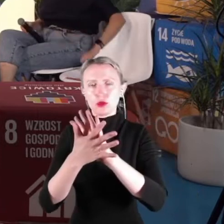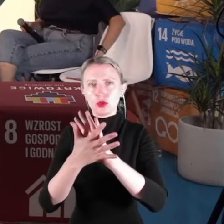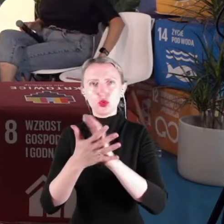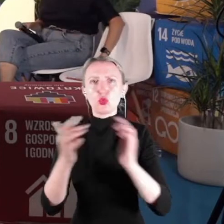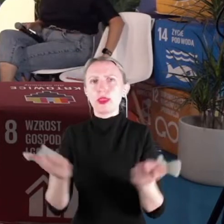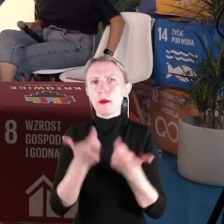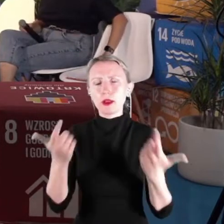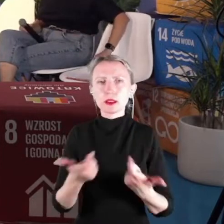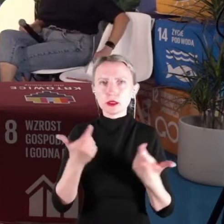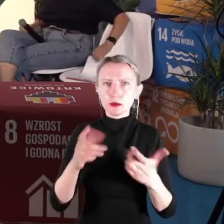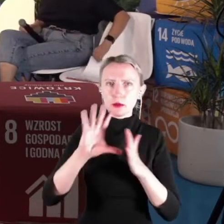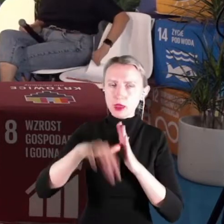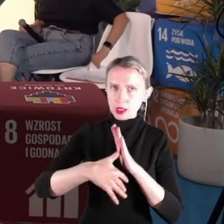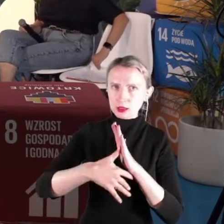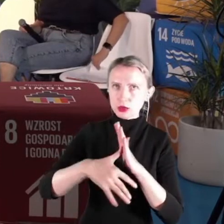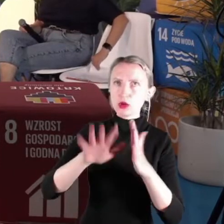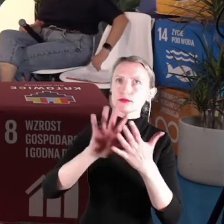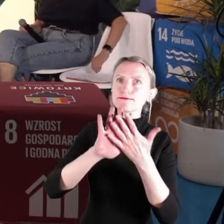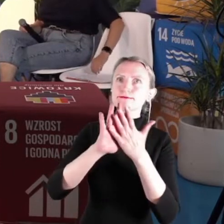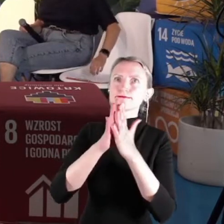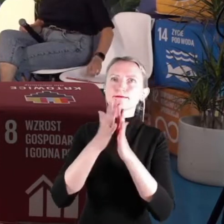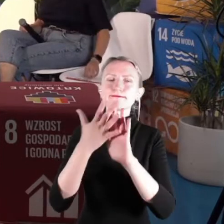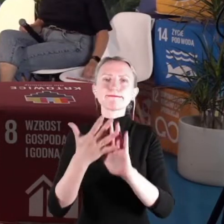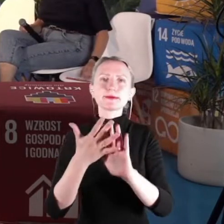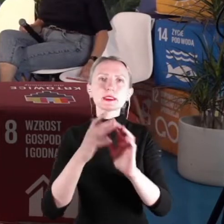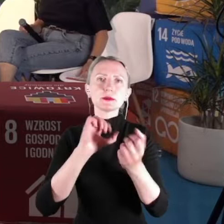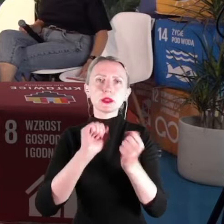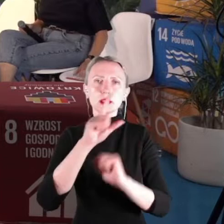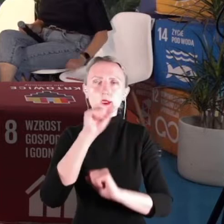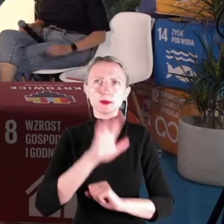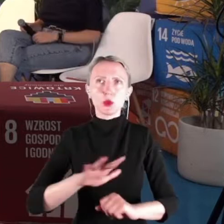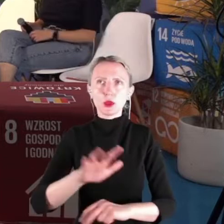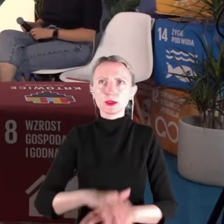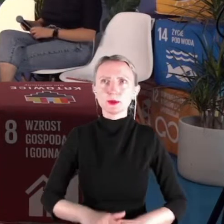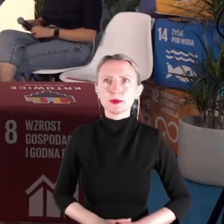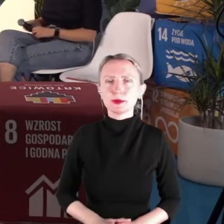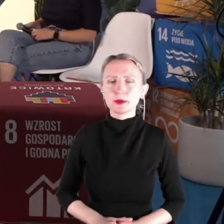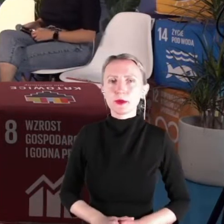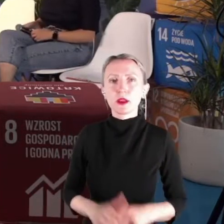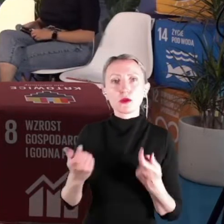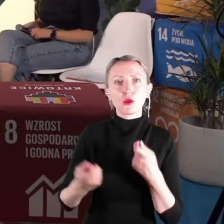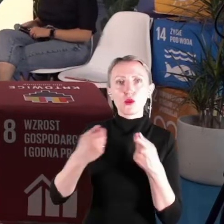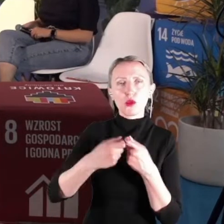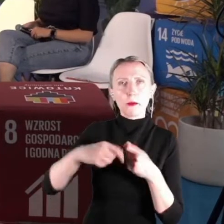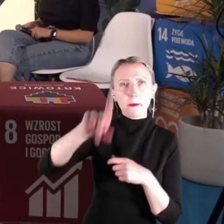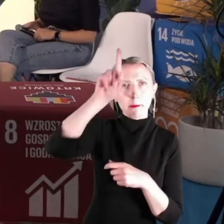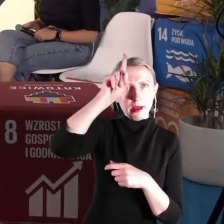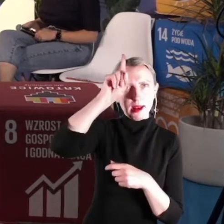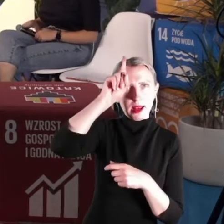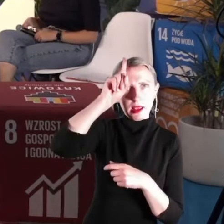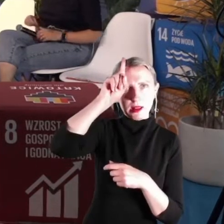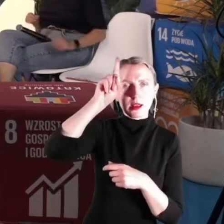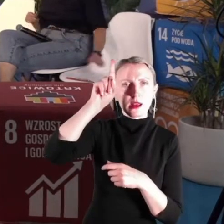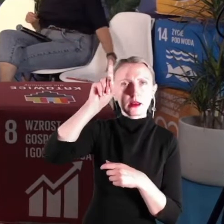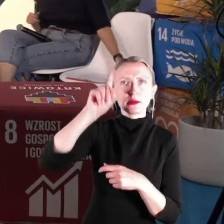urbanism can be motor of social change. Our partner, Cielo, has experienced this change all of her life. She cannot be here